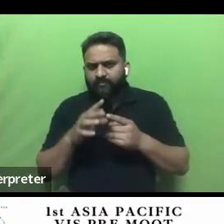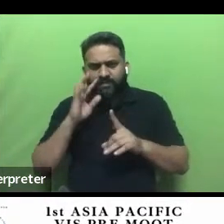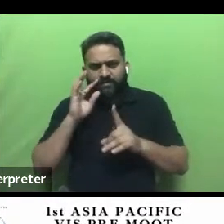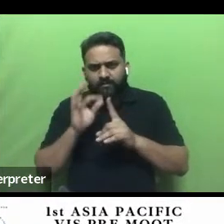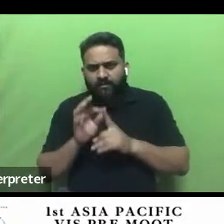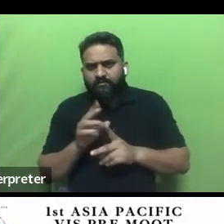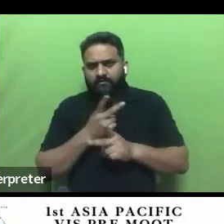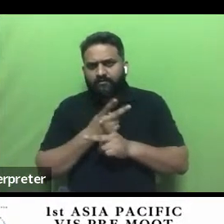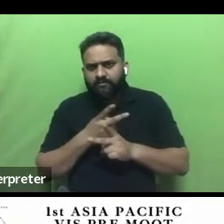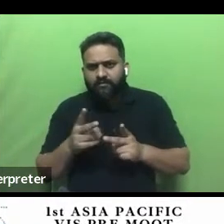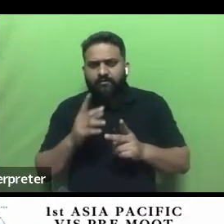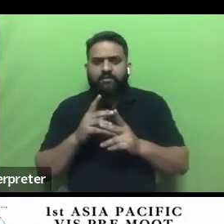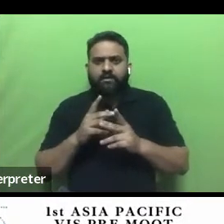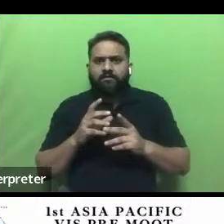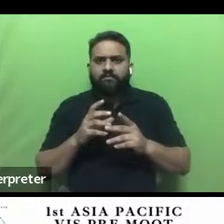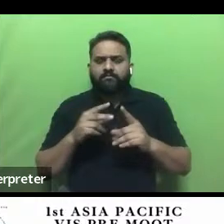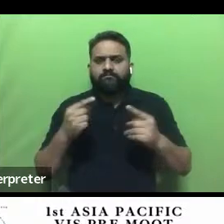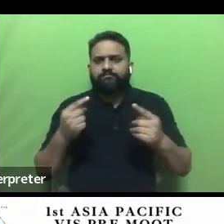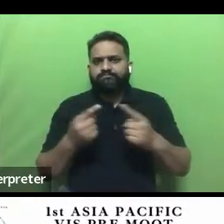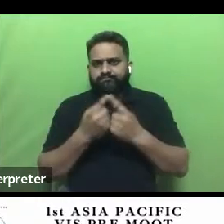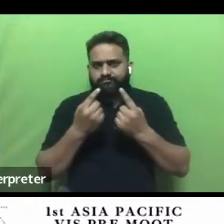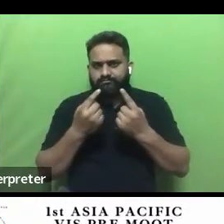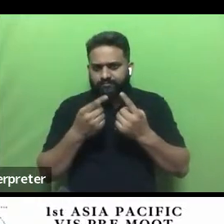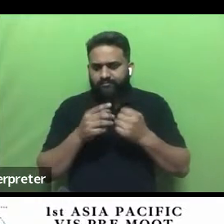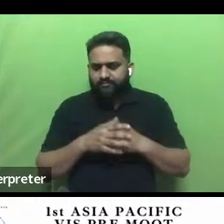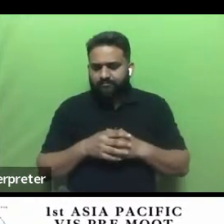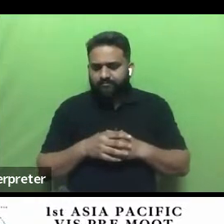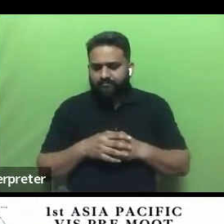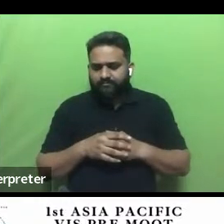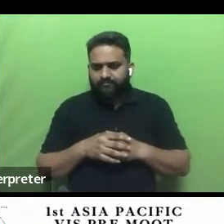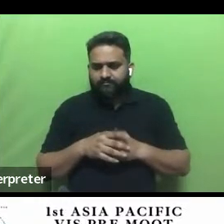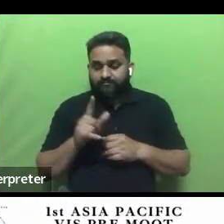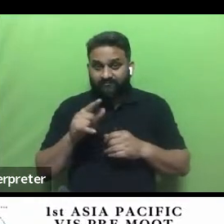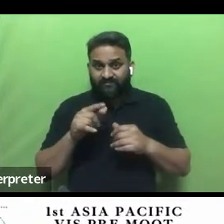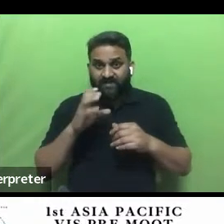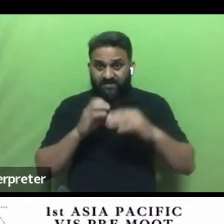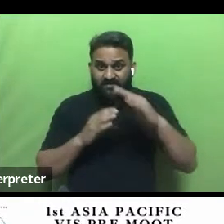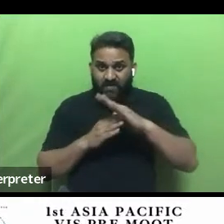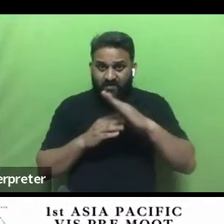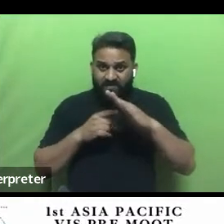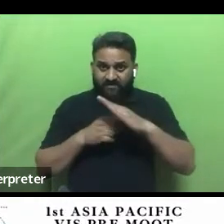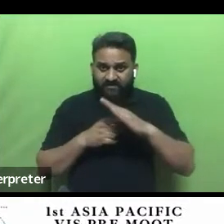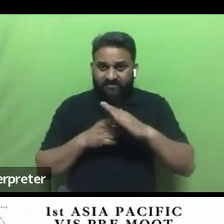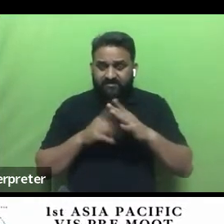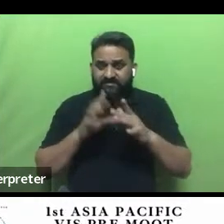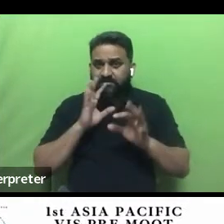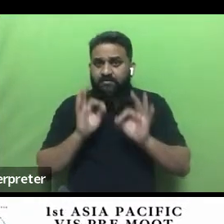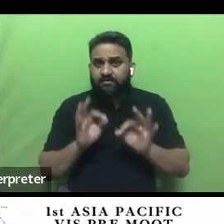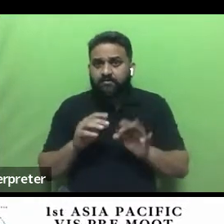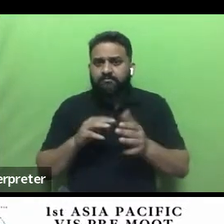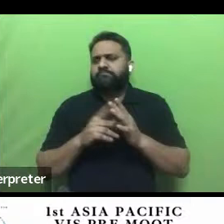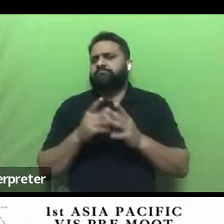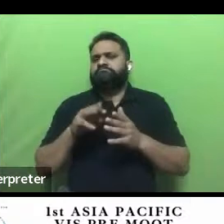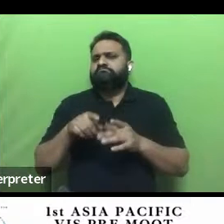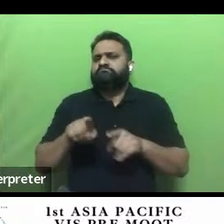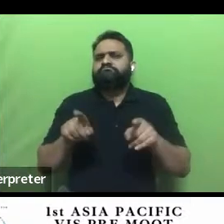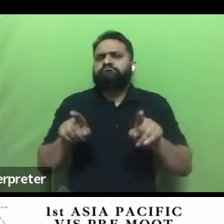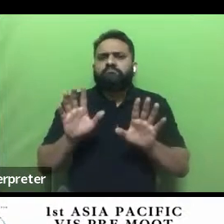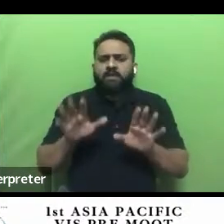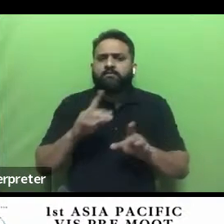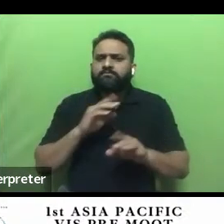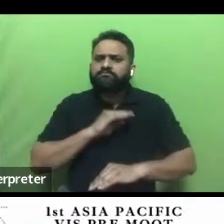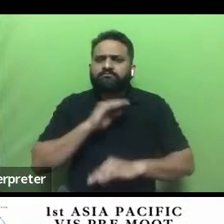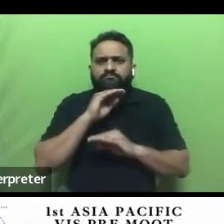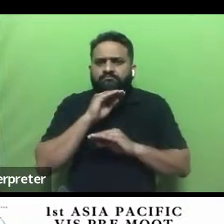the contrary. And that a choice of law clause for the main contract will not, in and of itself, be sufficient to displace